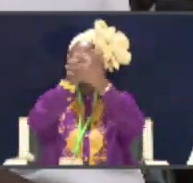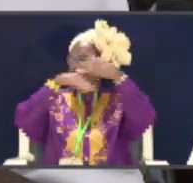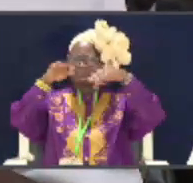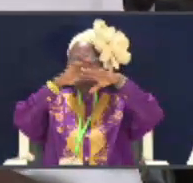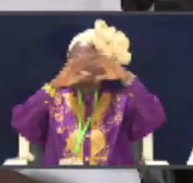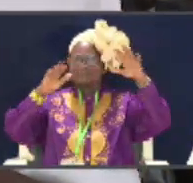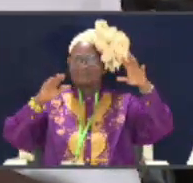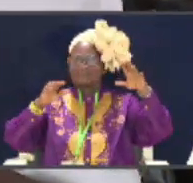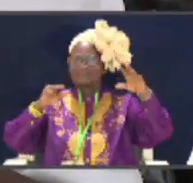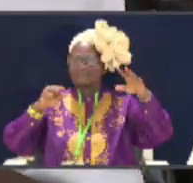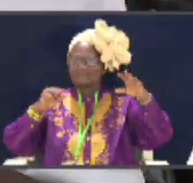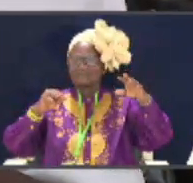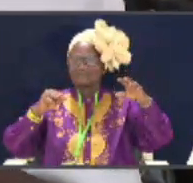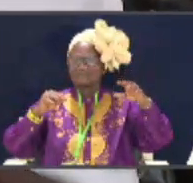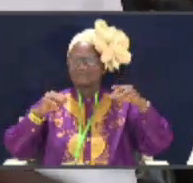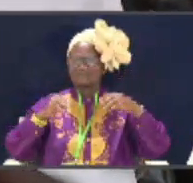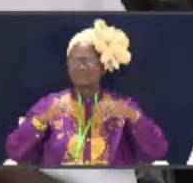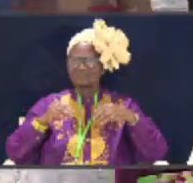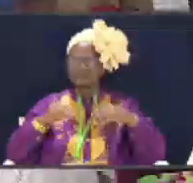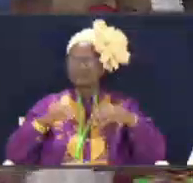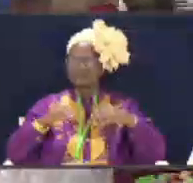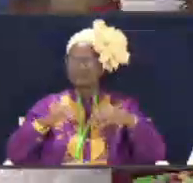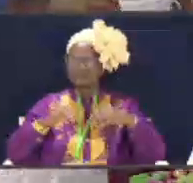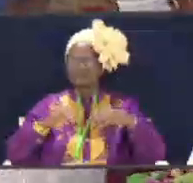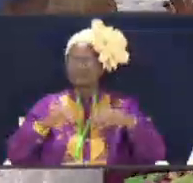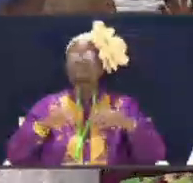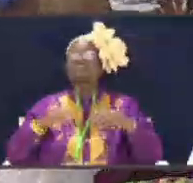your breakthroughs have come and they'll be permanent.